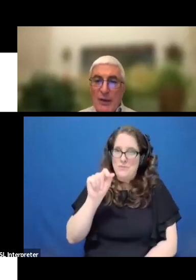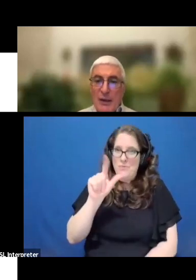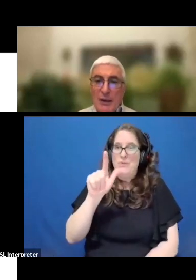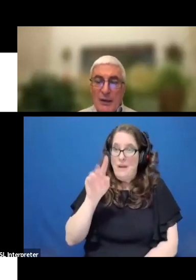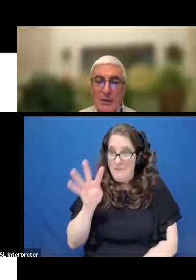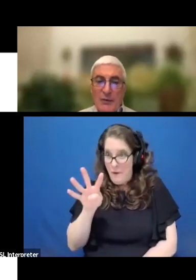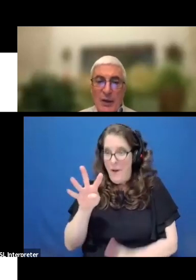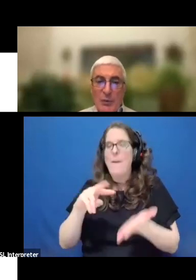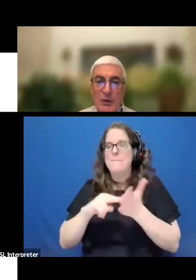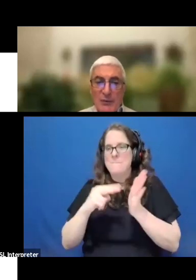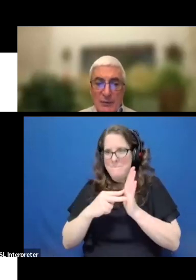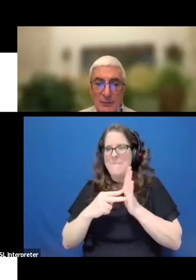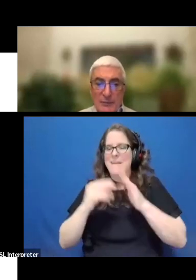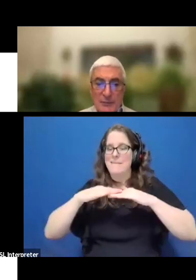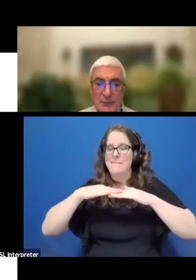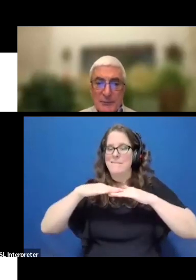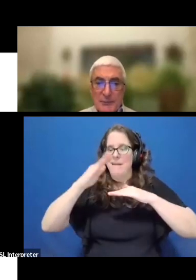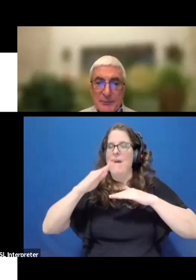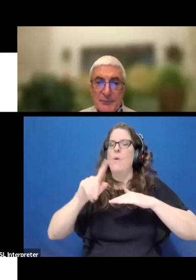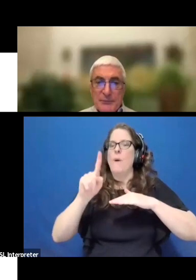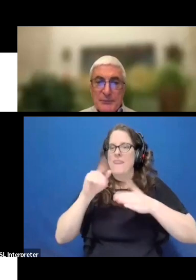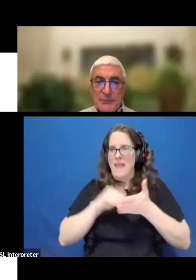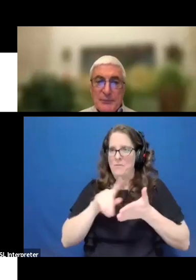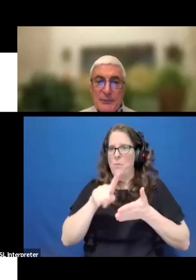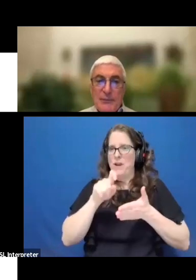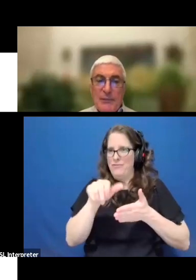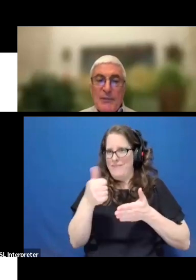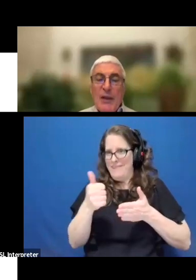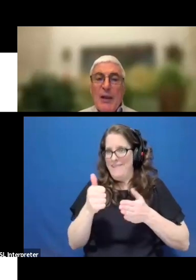month. Next slide, please.